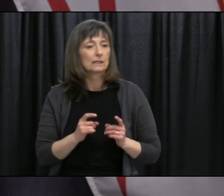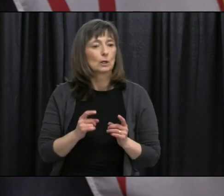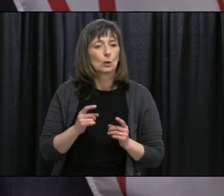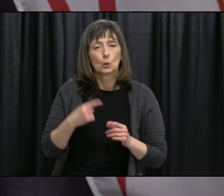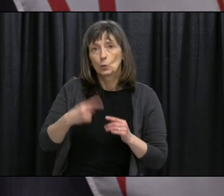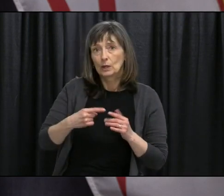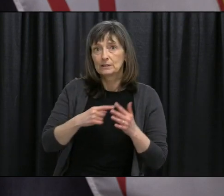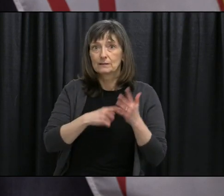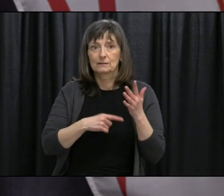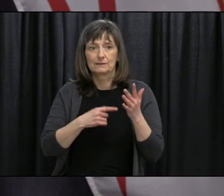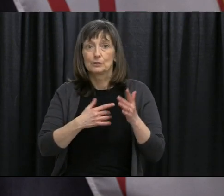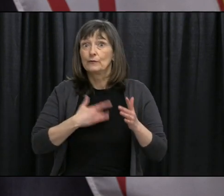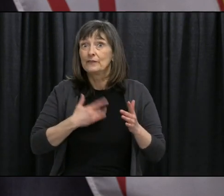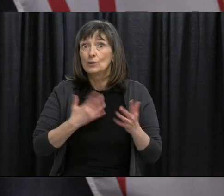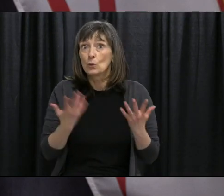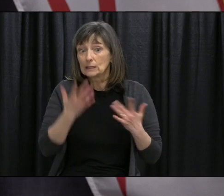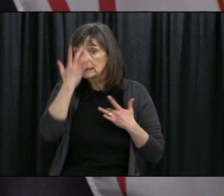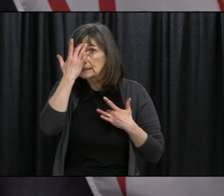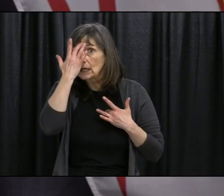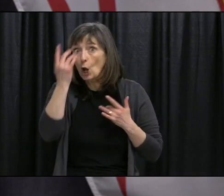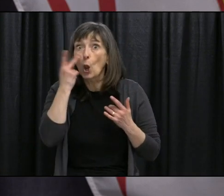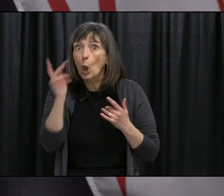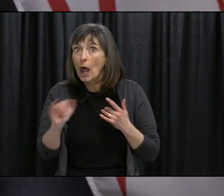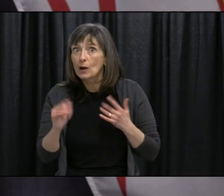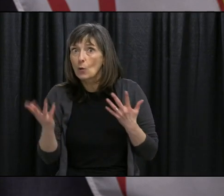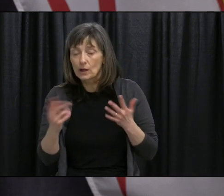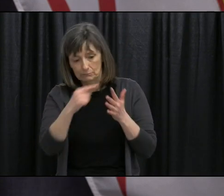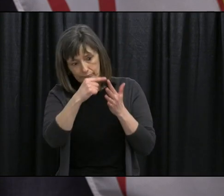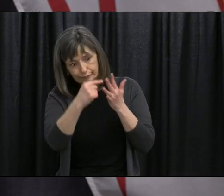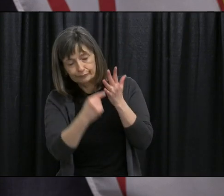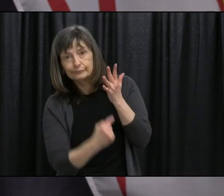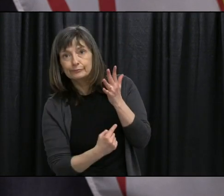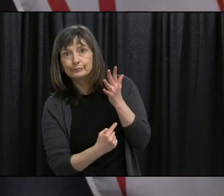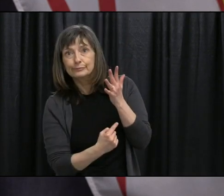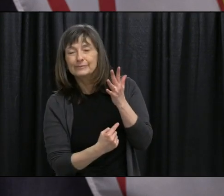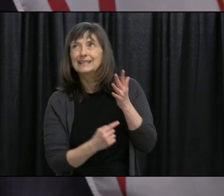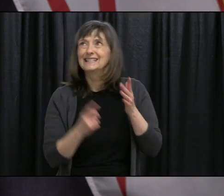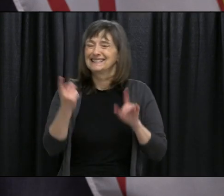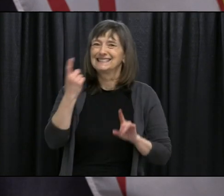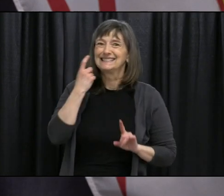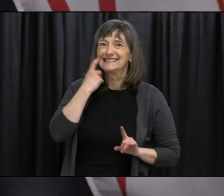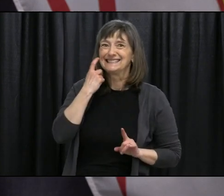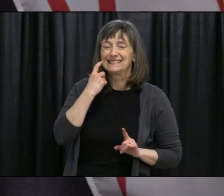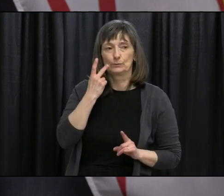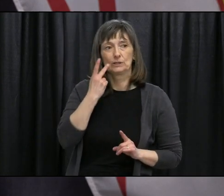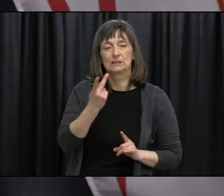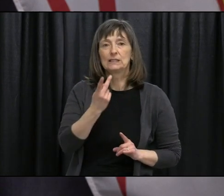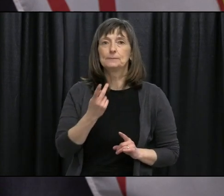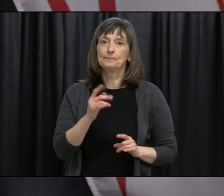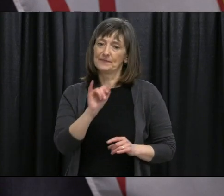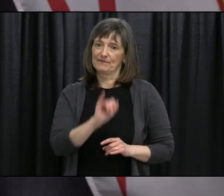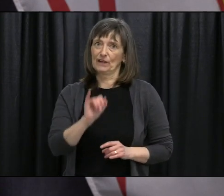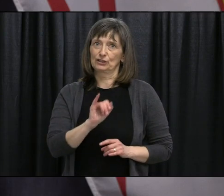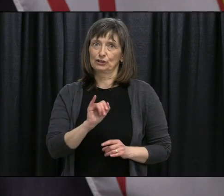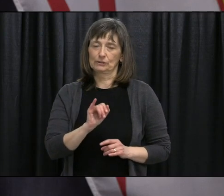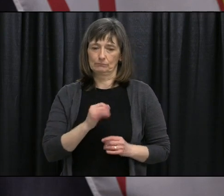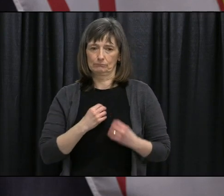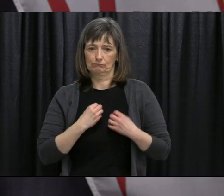the symptom criteria for testing. These inflammatory conditions that we're seeing reports